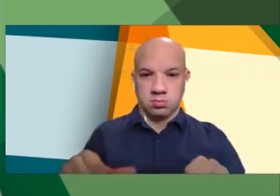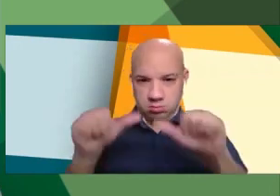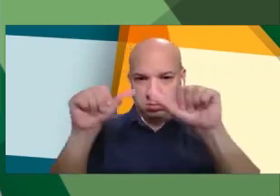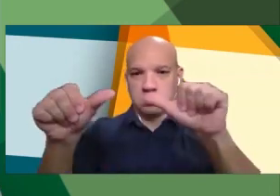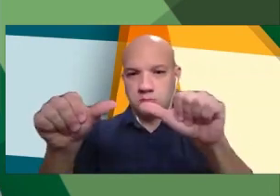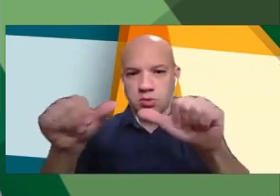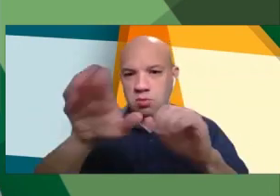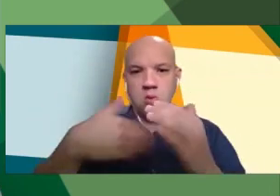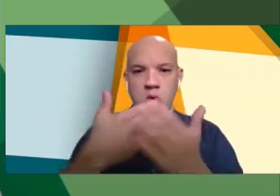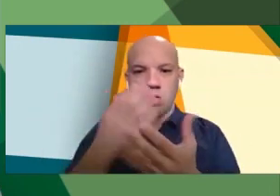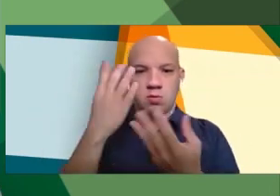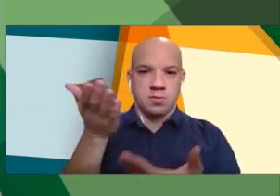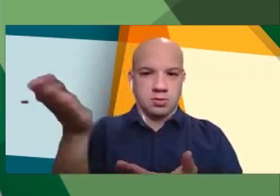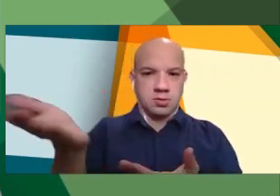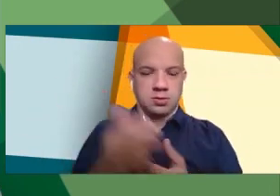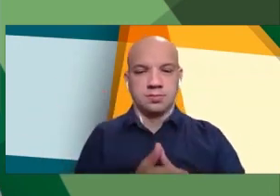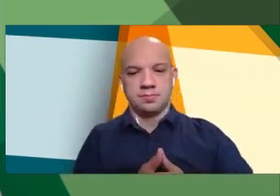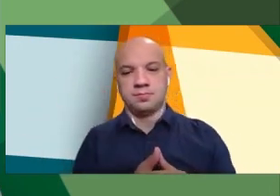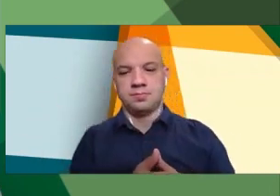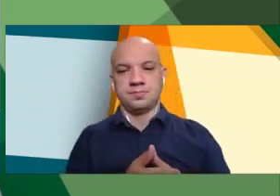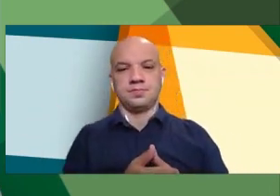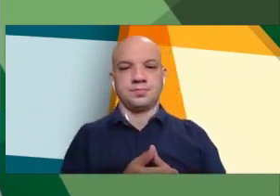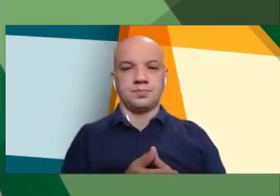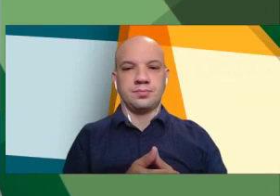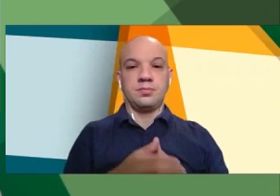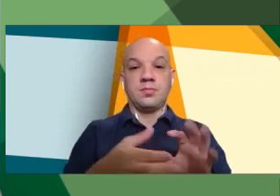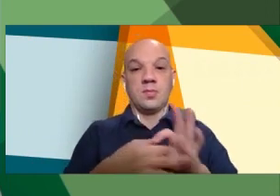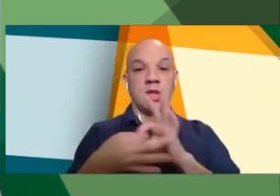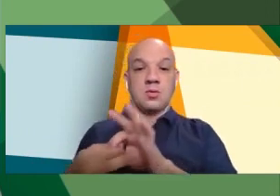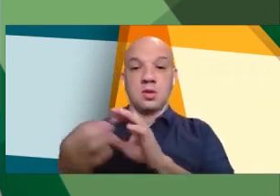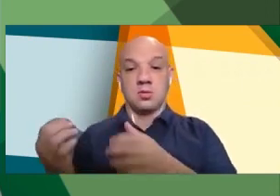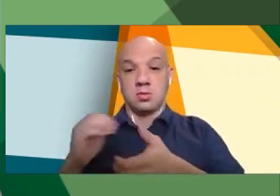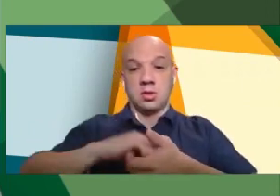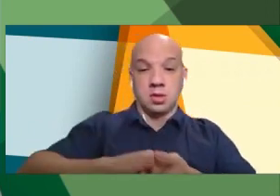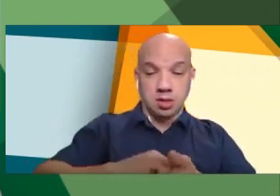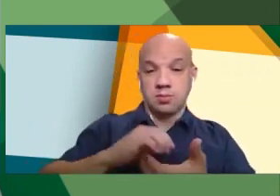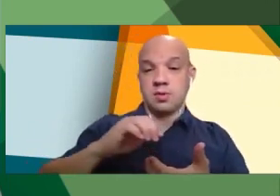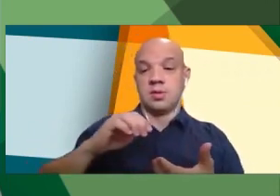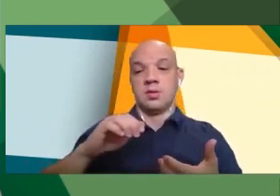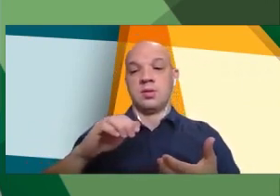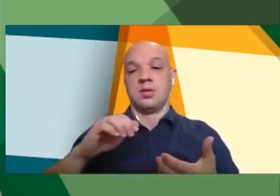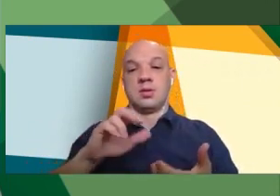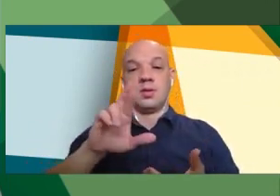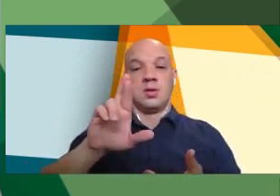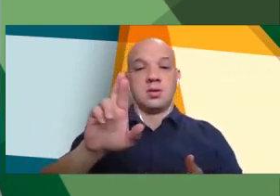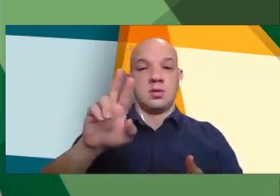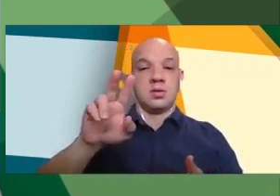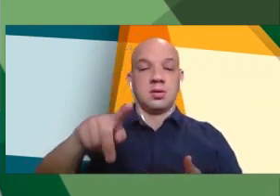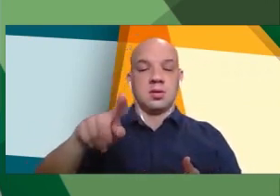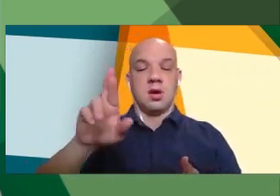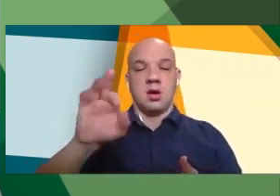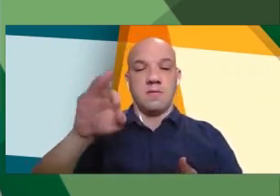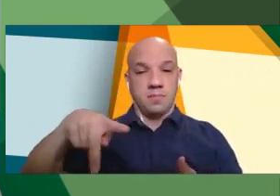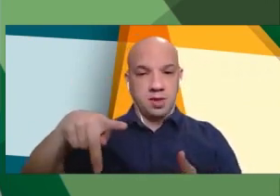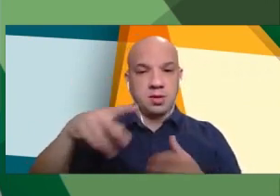RFP. Key staff related to engagement as identified in the RFP instruction and the scope of services is